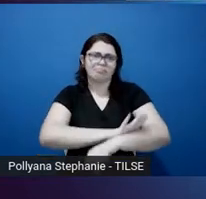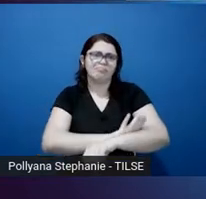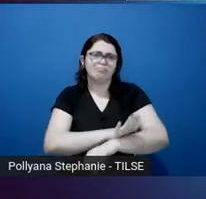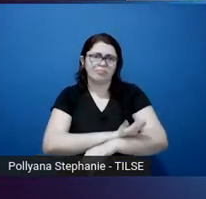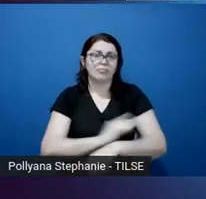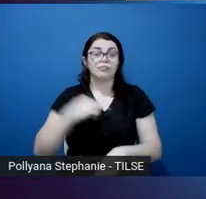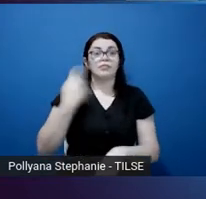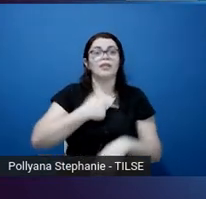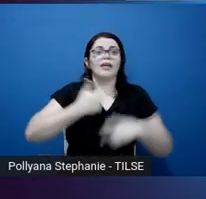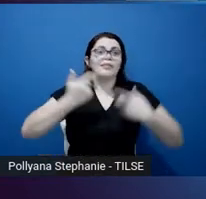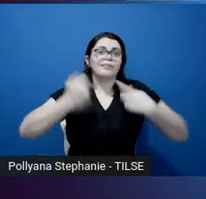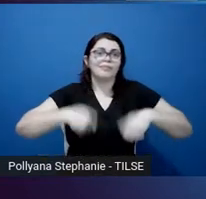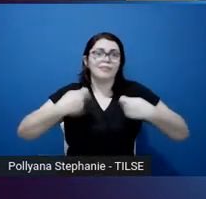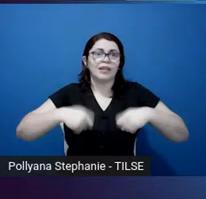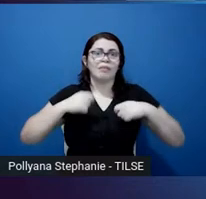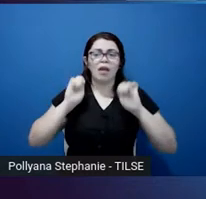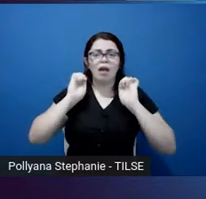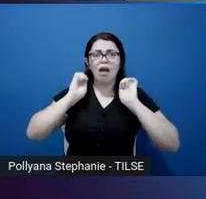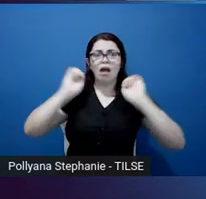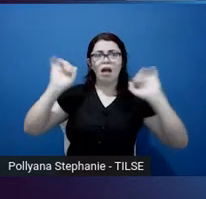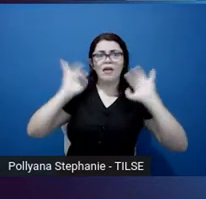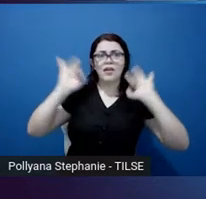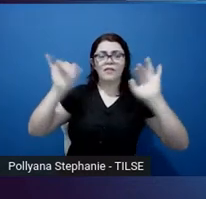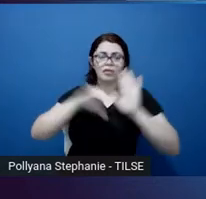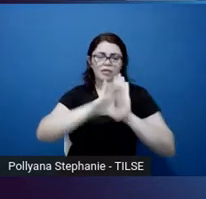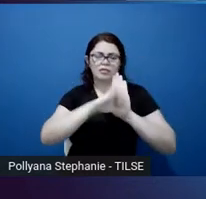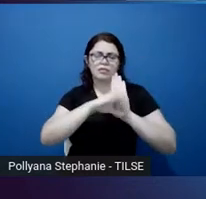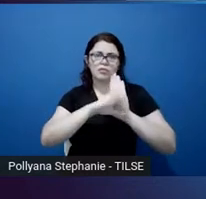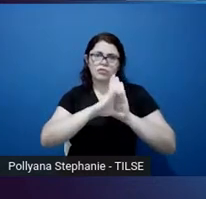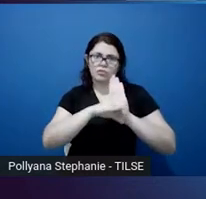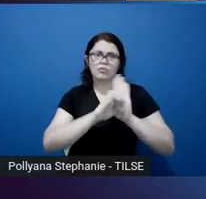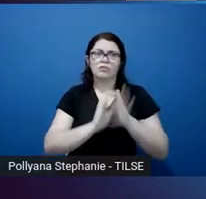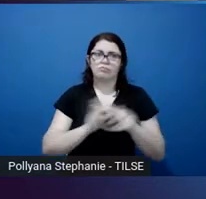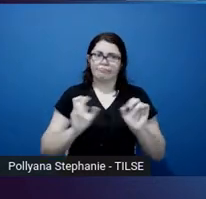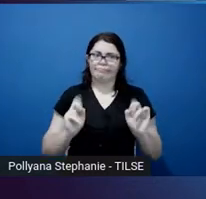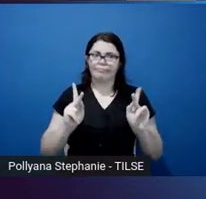be reflecting on this concept, okay?